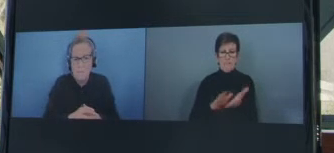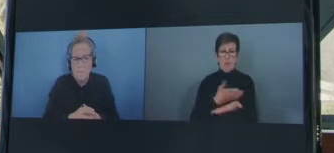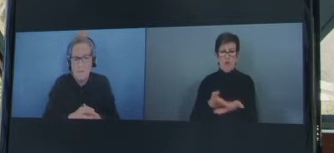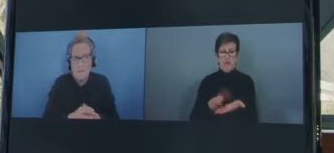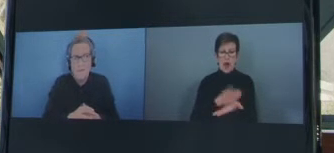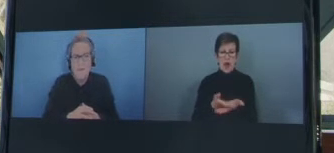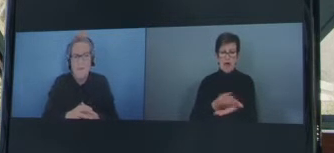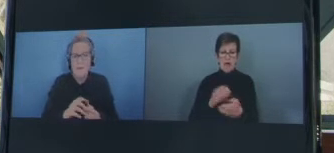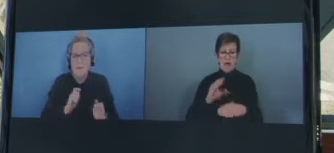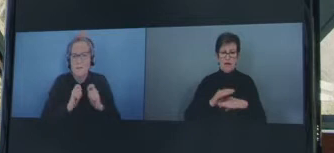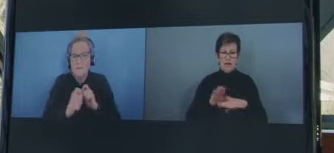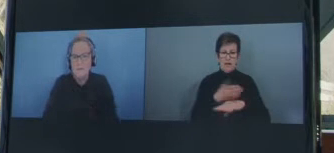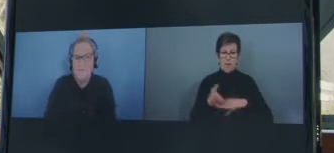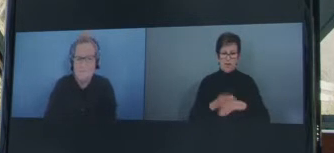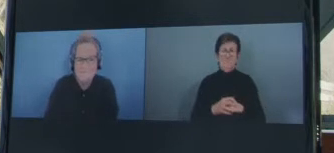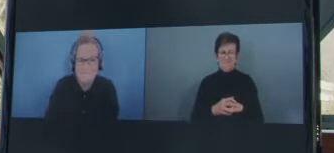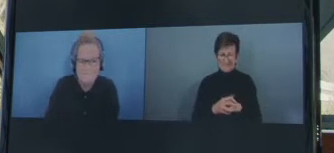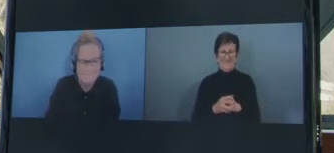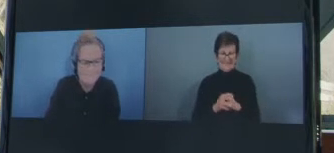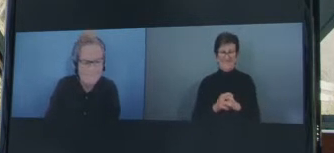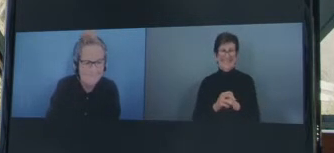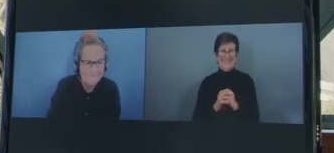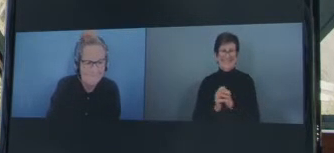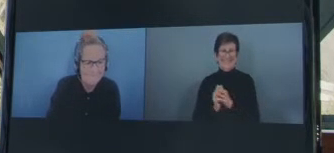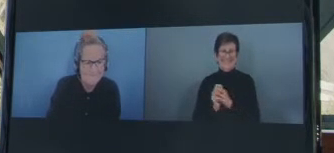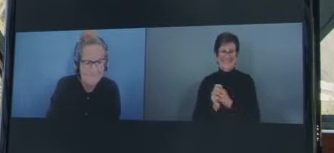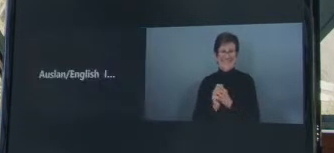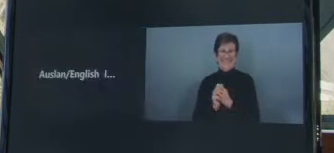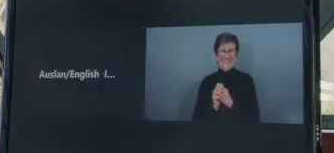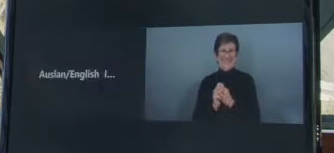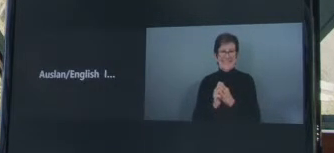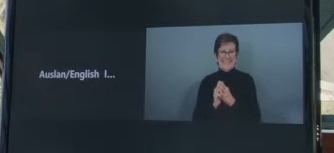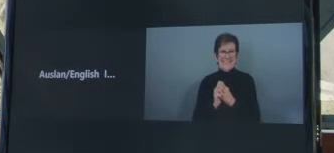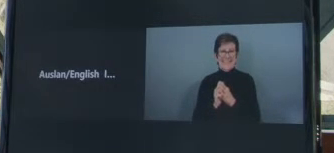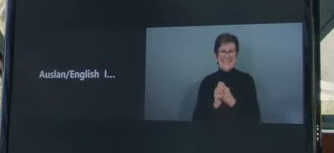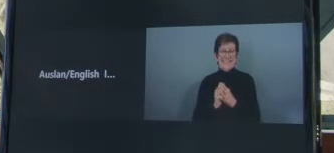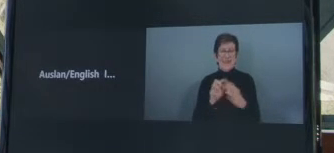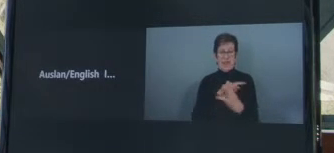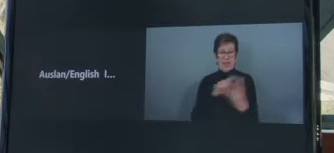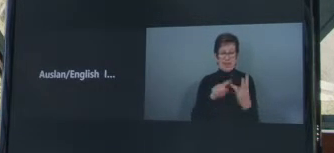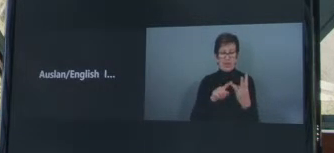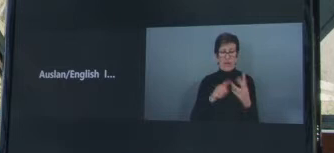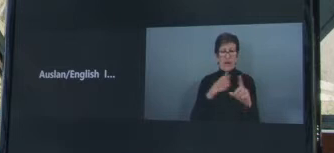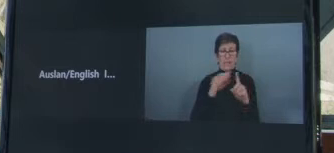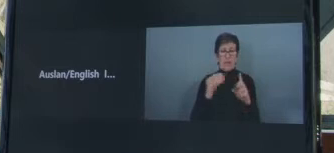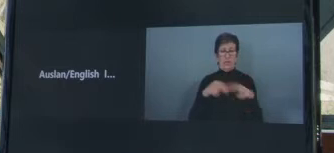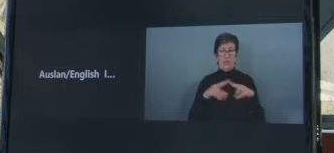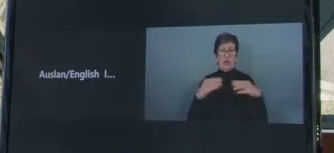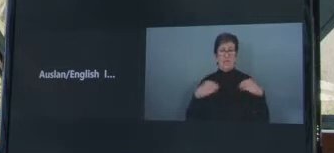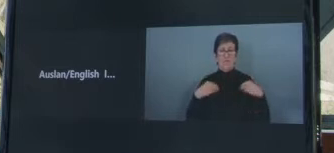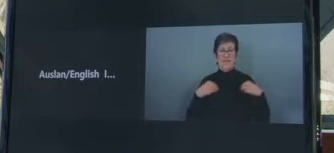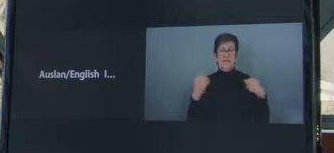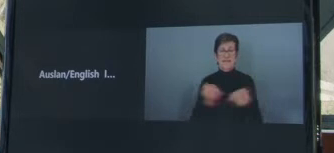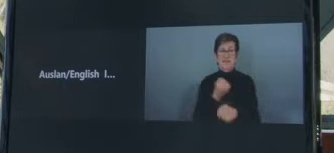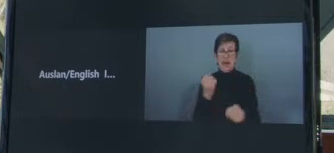kind of wanted to shed light on sort of 3 models of business production that I've had the privilege of sort of engaging